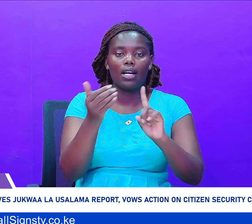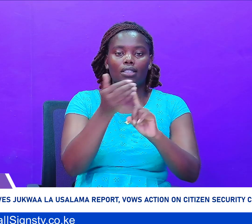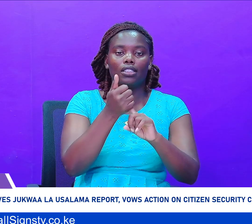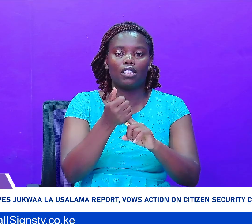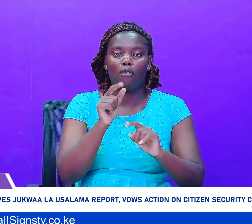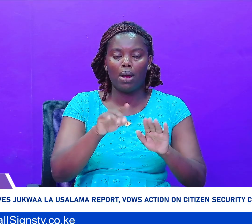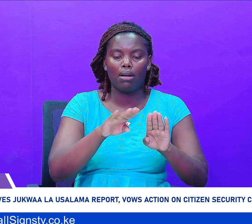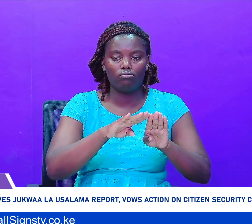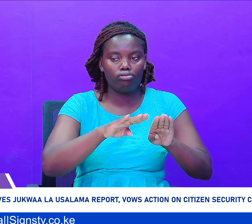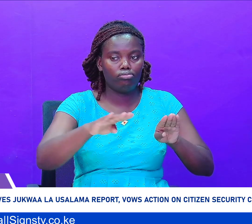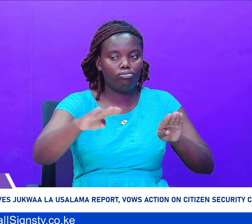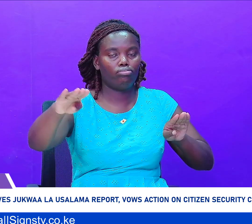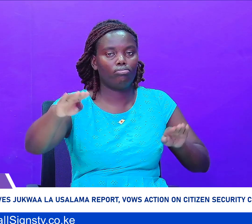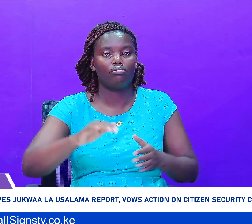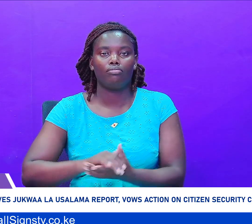stability.